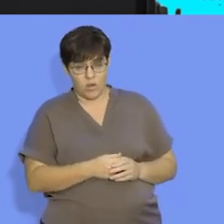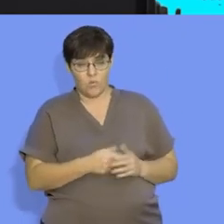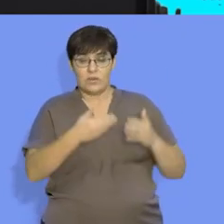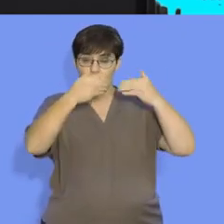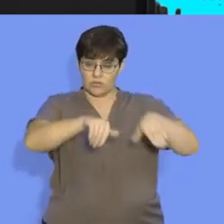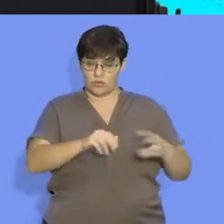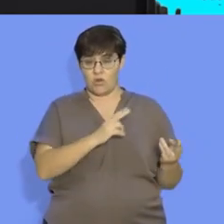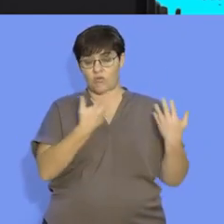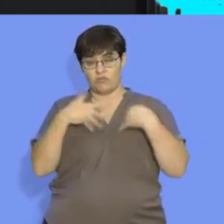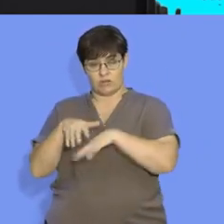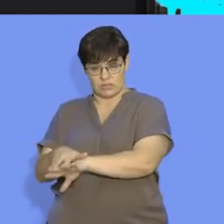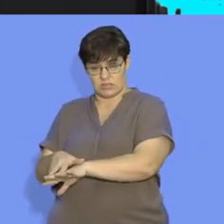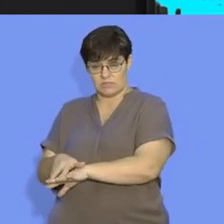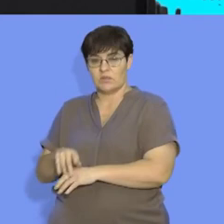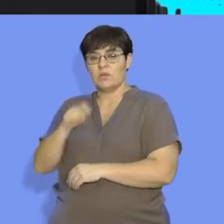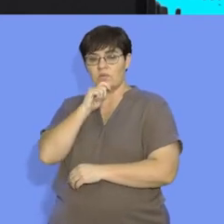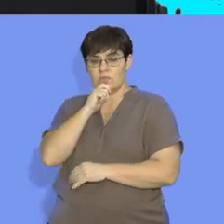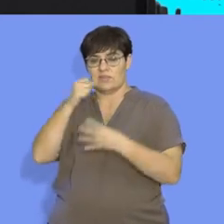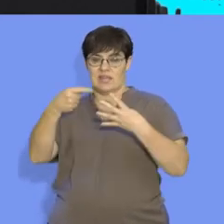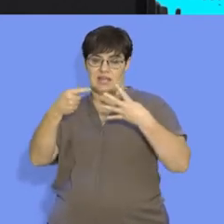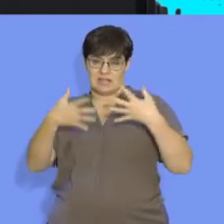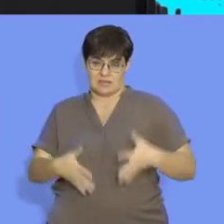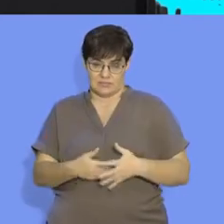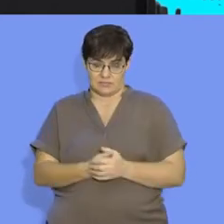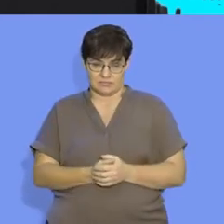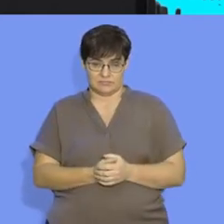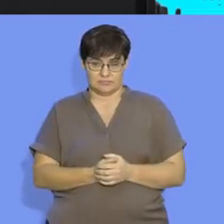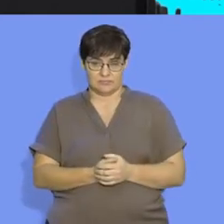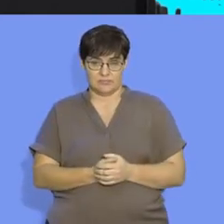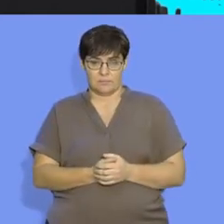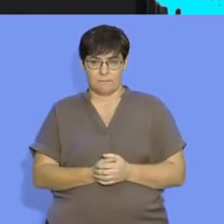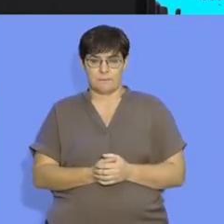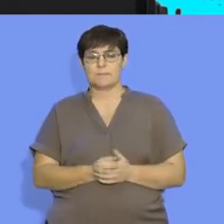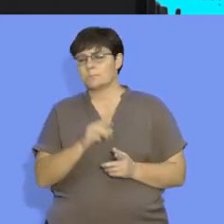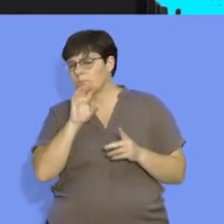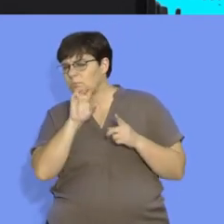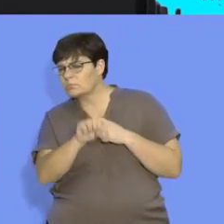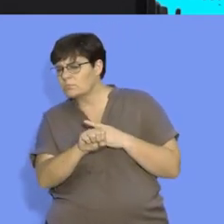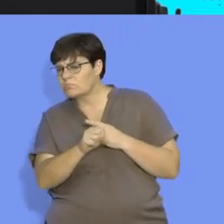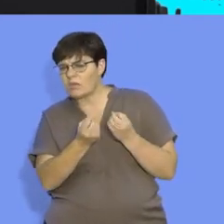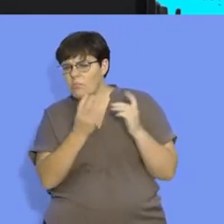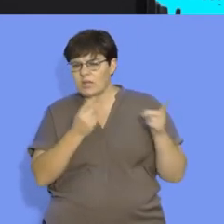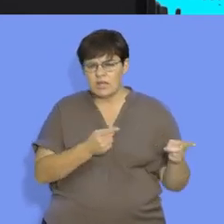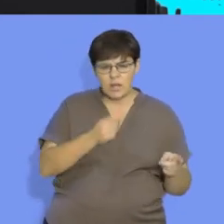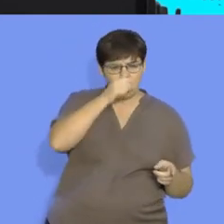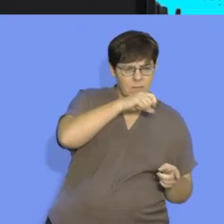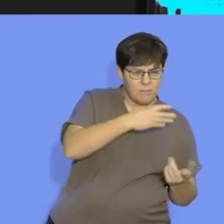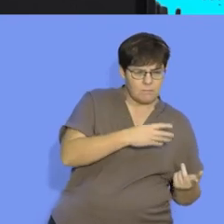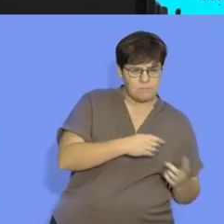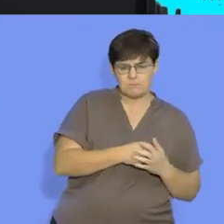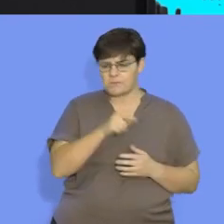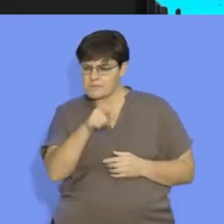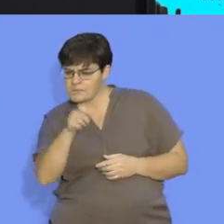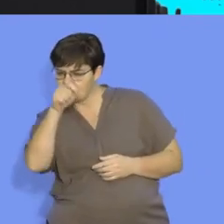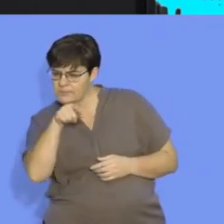acid or a base in a neutralization reaction, would make use of an indicator. So we'll keep track in terms of quantities, that